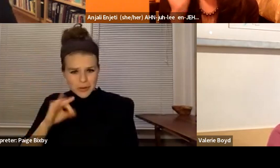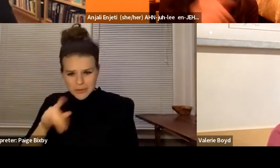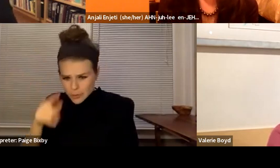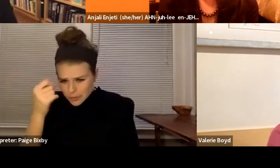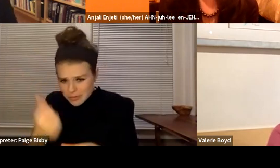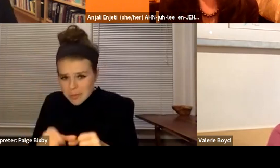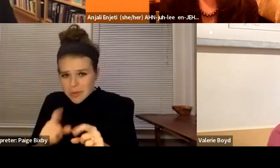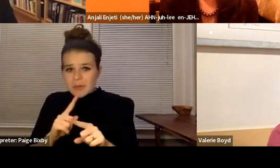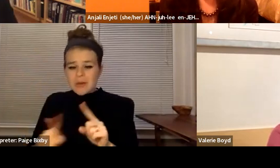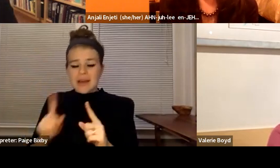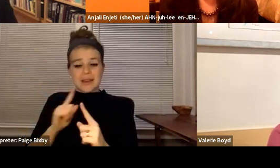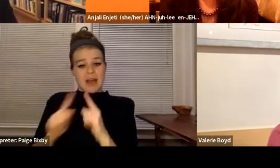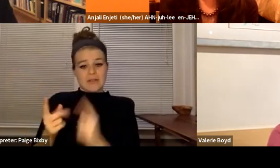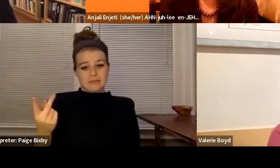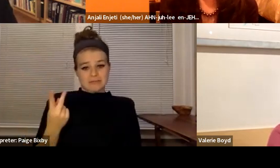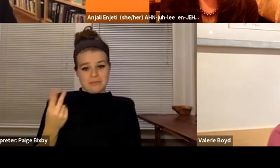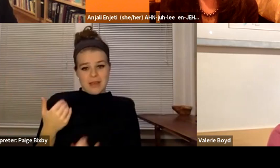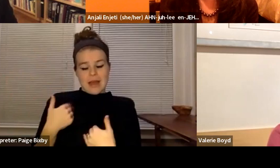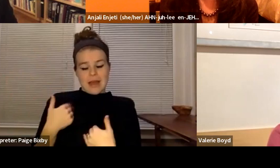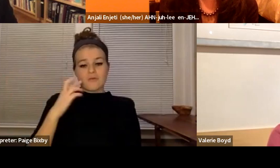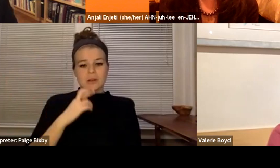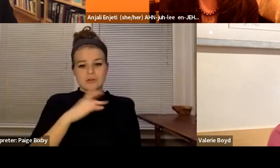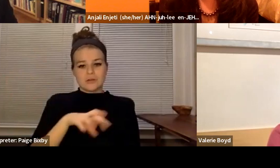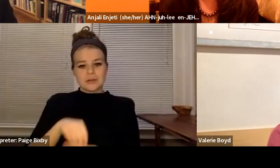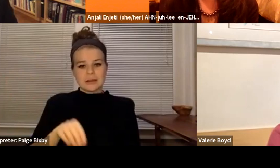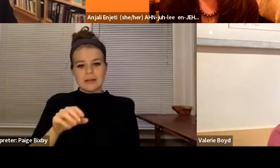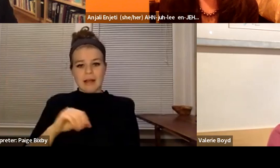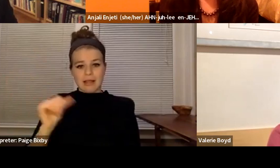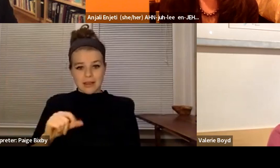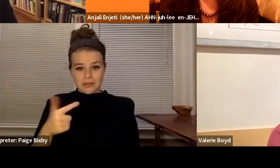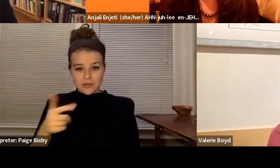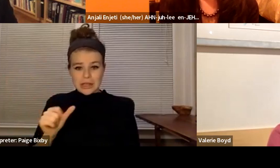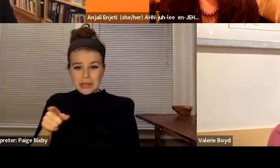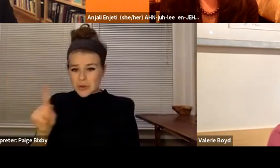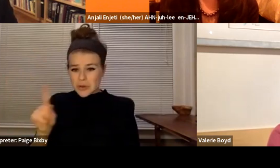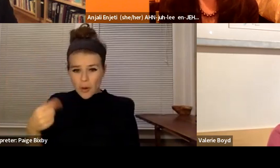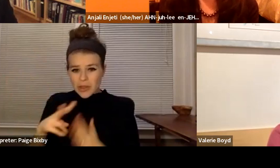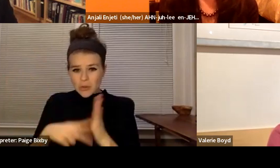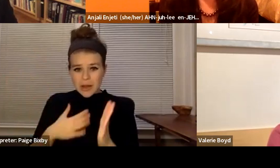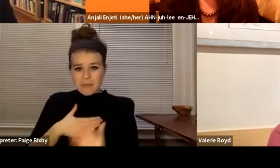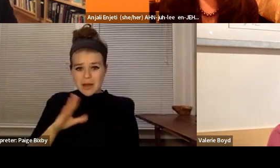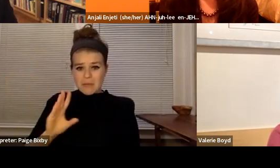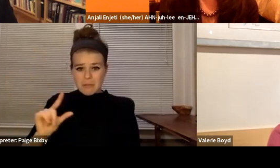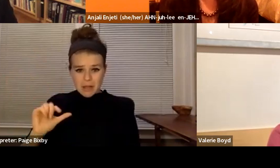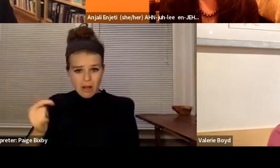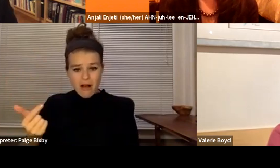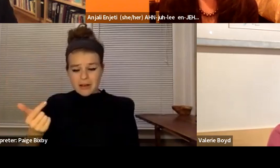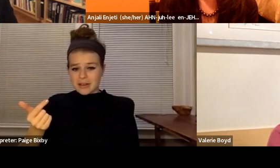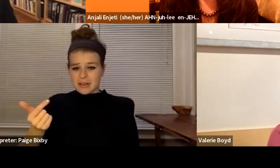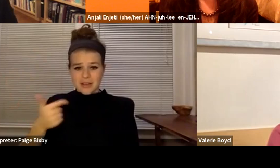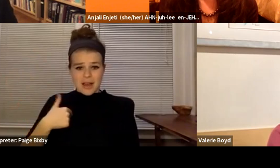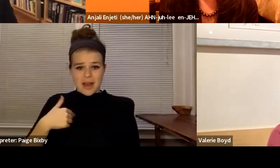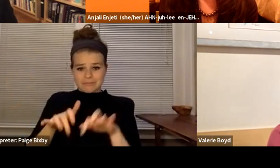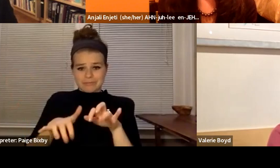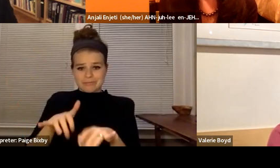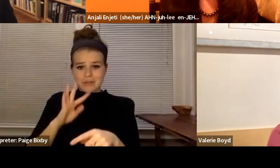this, but in the conversation we had at a restaurant in Atlanta, you had only read my blog where I blogged about